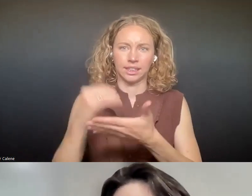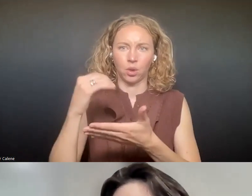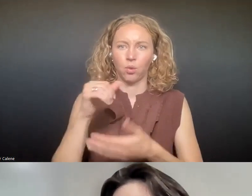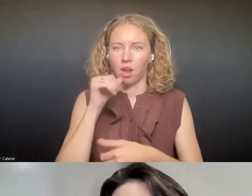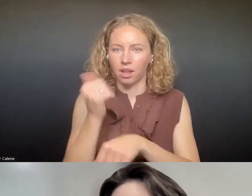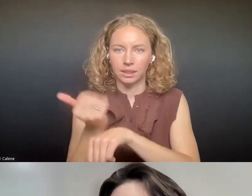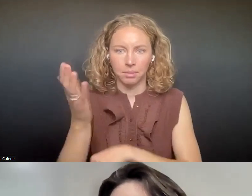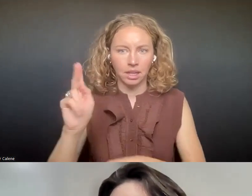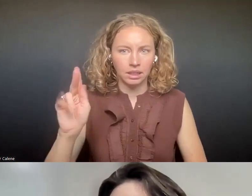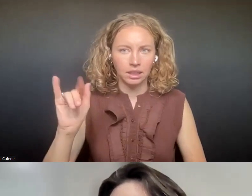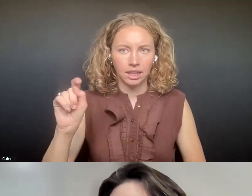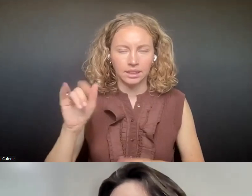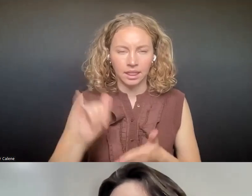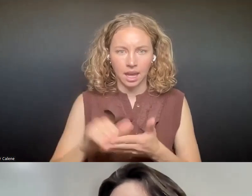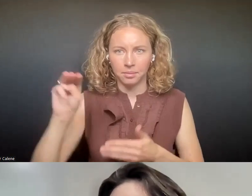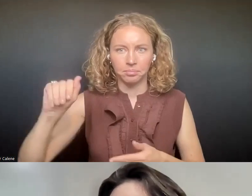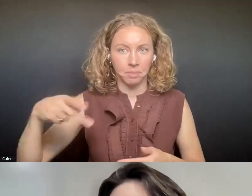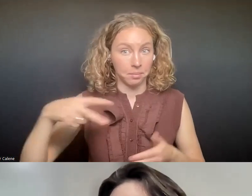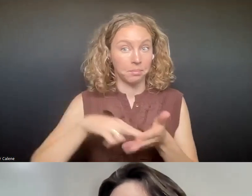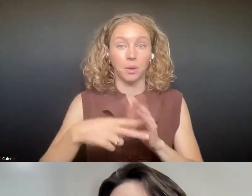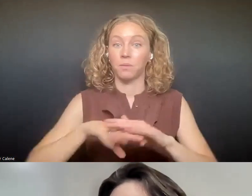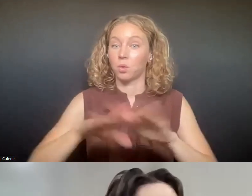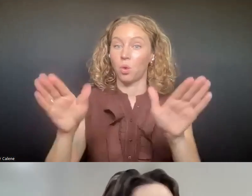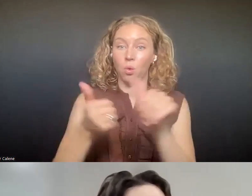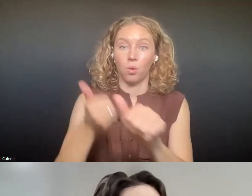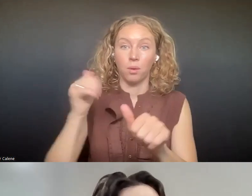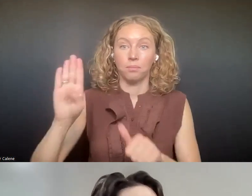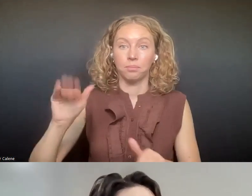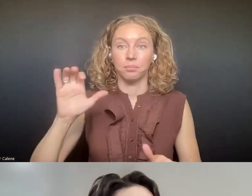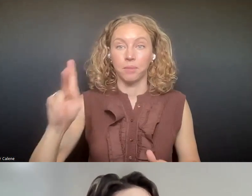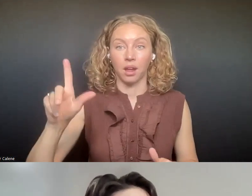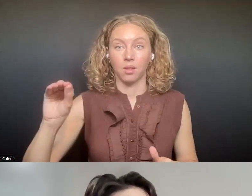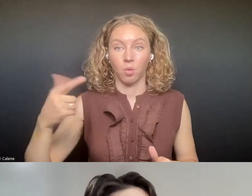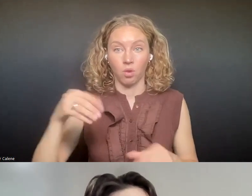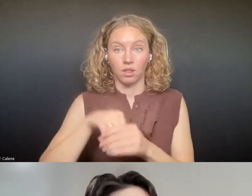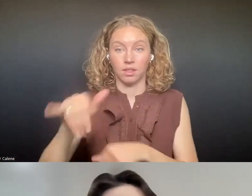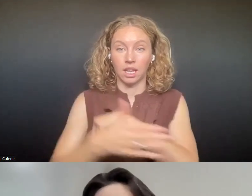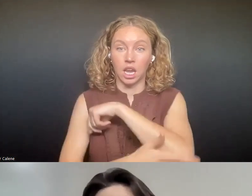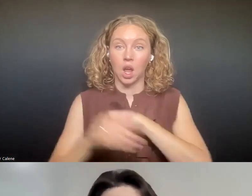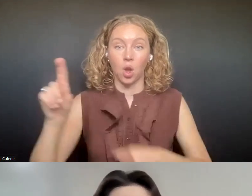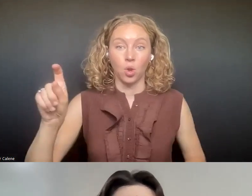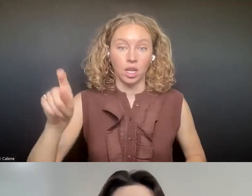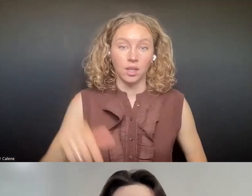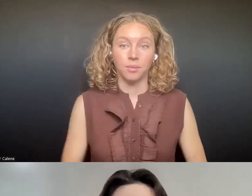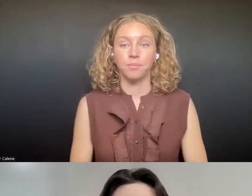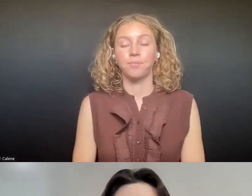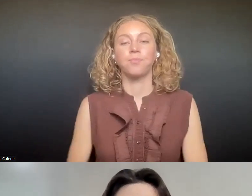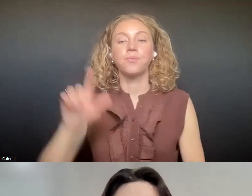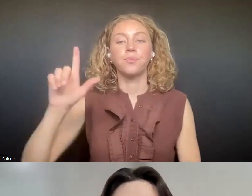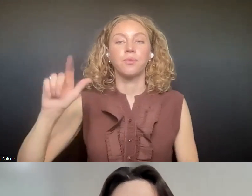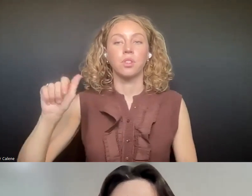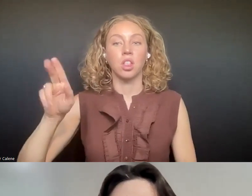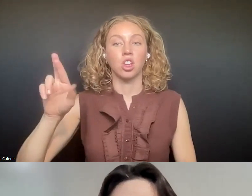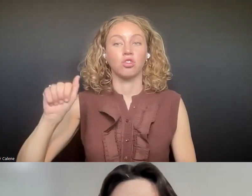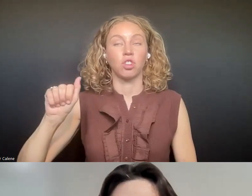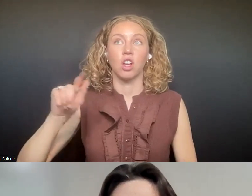unsubmitted kits? Does that mean there is no backlog in that county? The short answer is